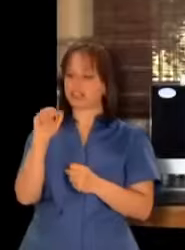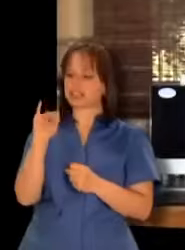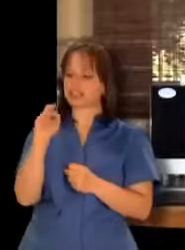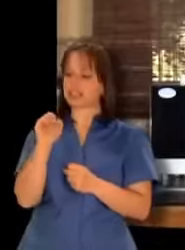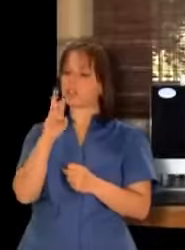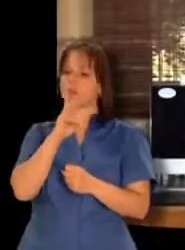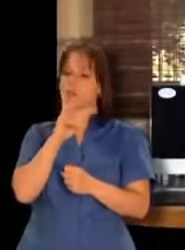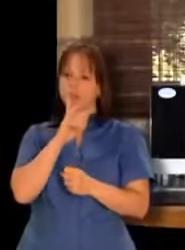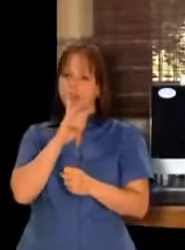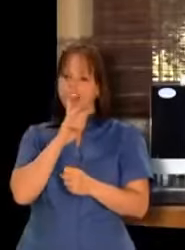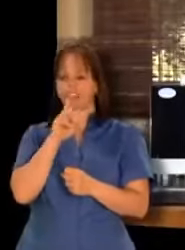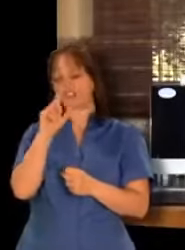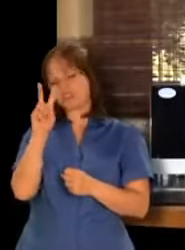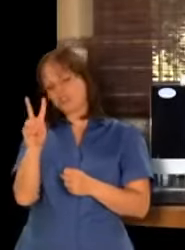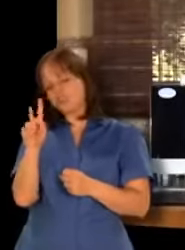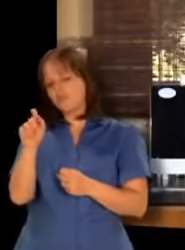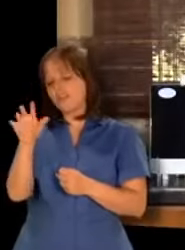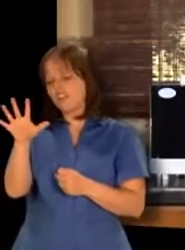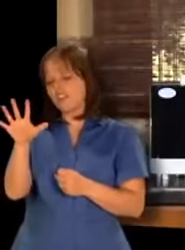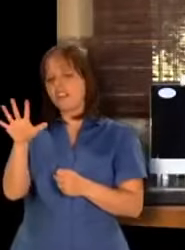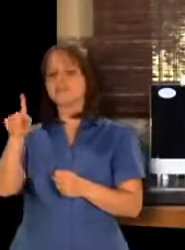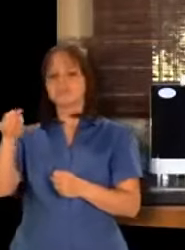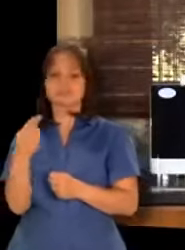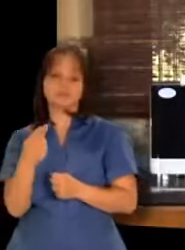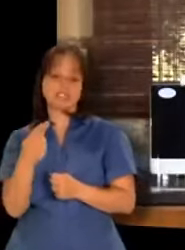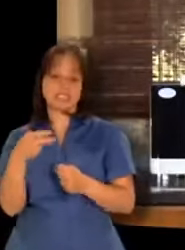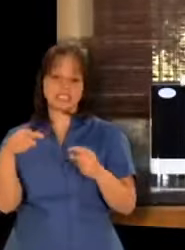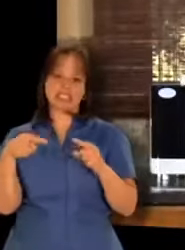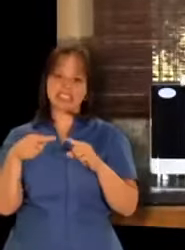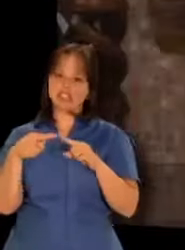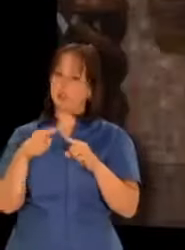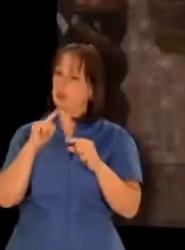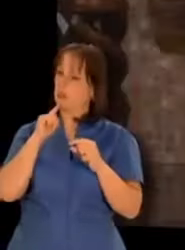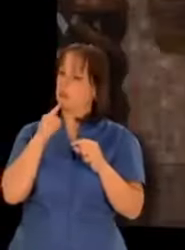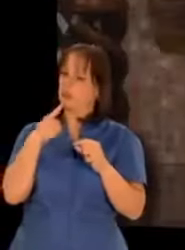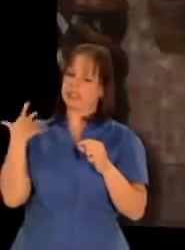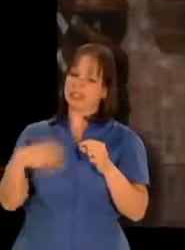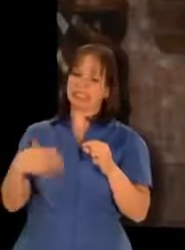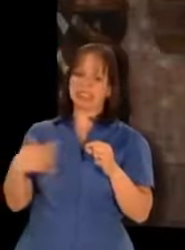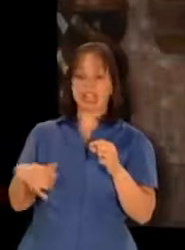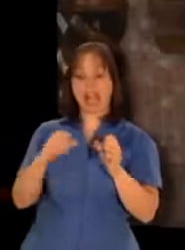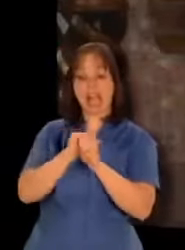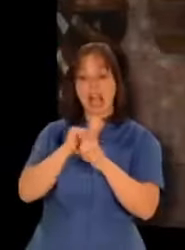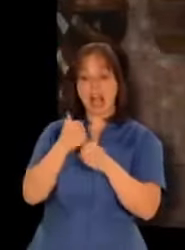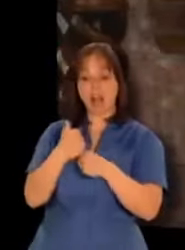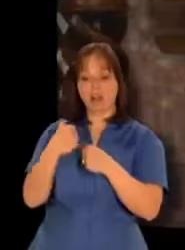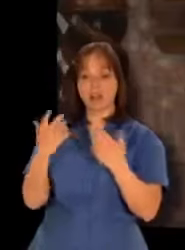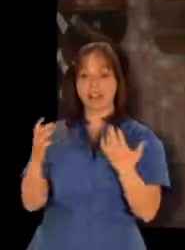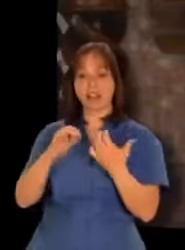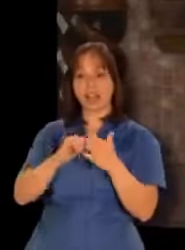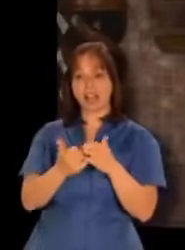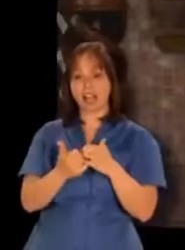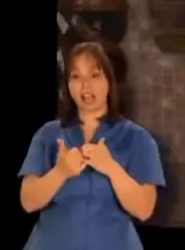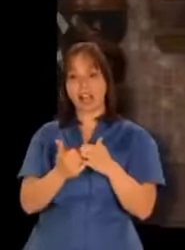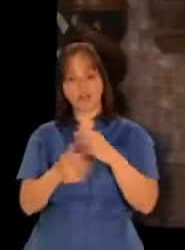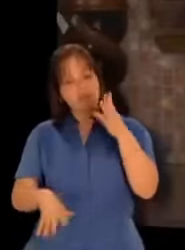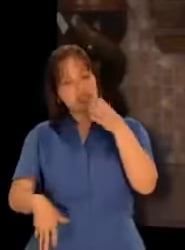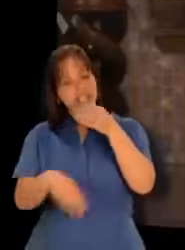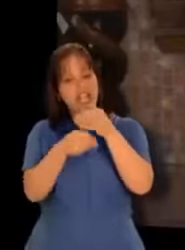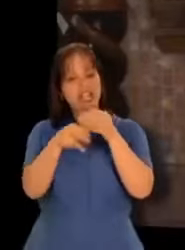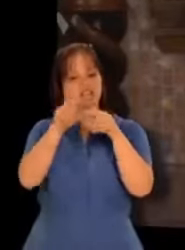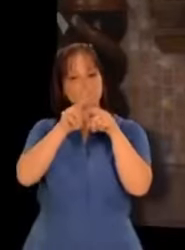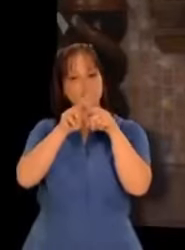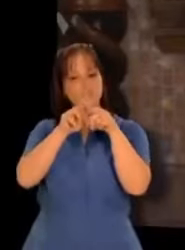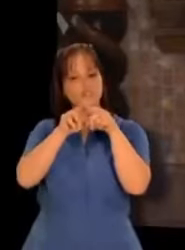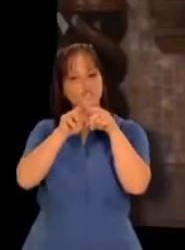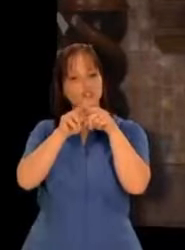about 2.5 pH. And this water is very acidic. And how we make this water? By adding a salt